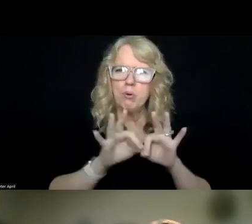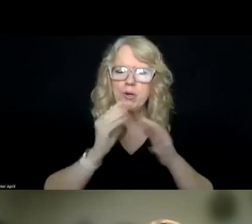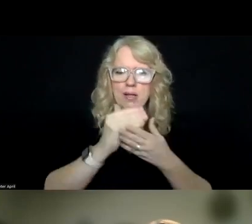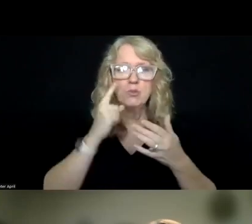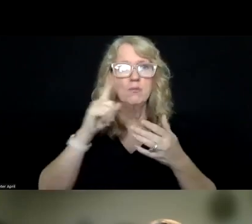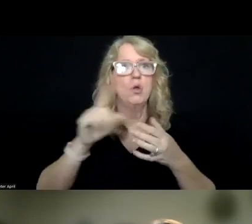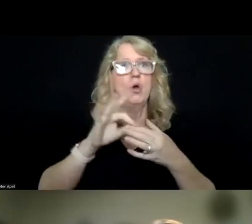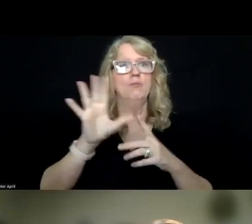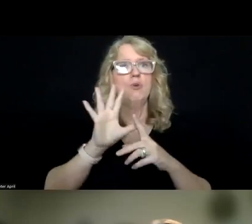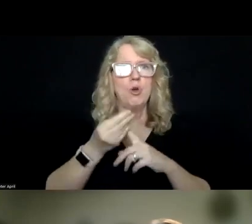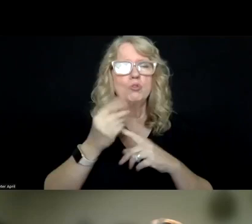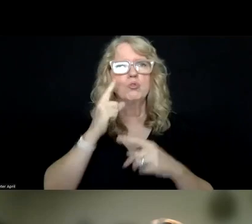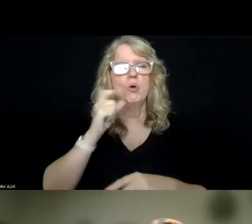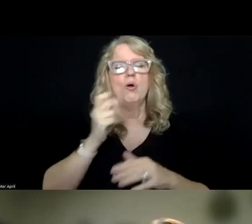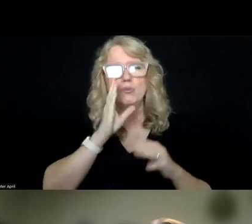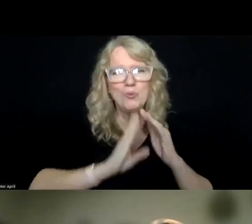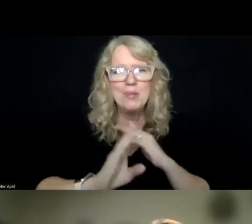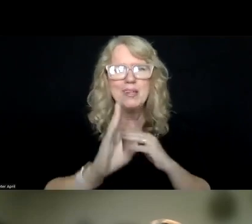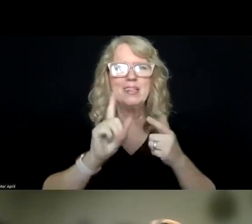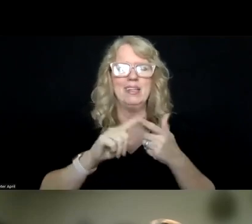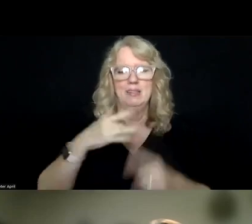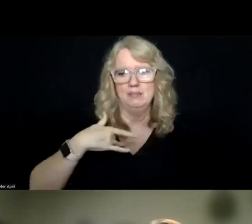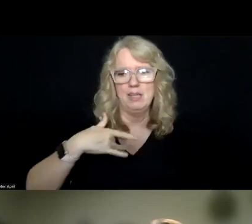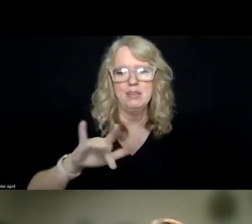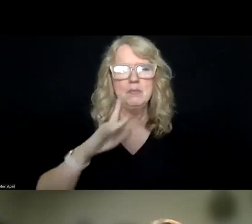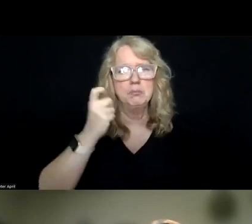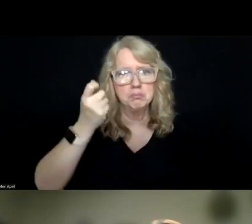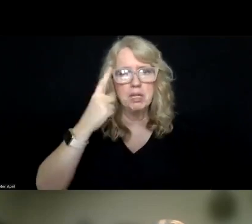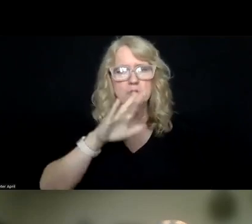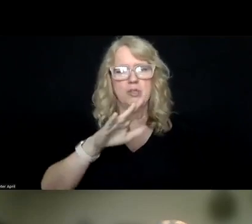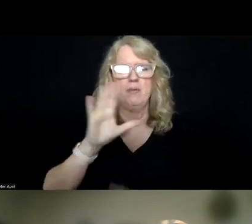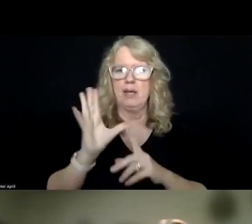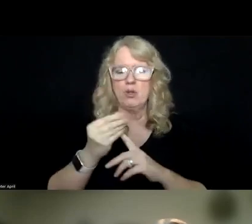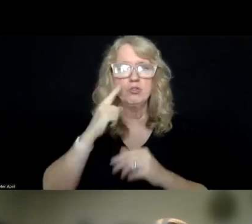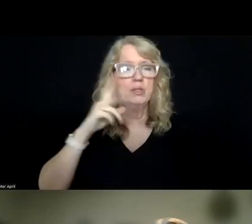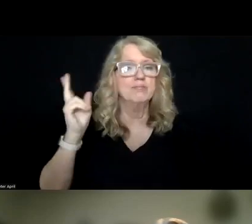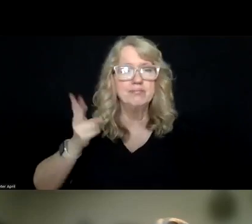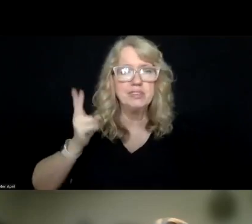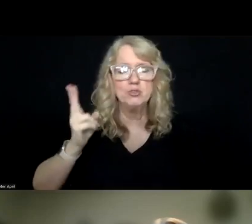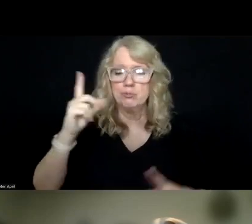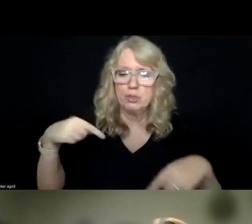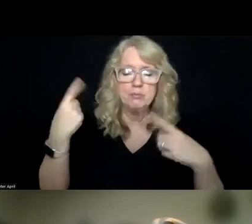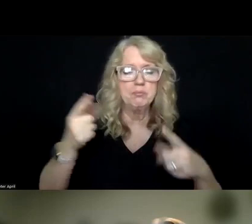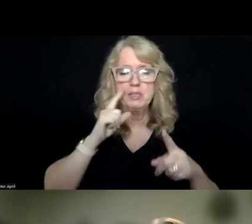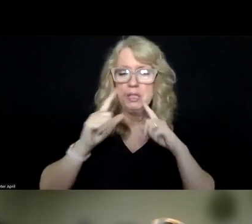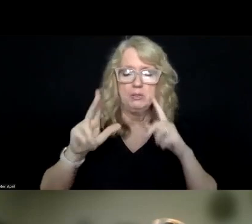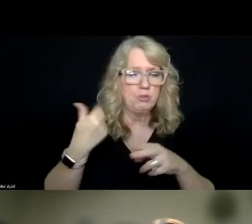cultural humility and sensitivity, and really understanding that culture history, things we didn't really talk about in the late